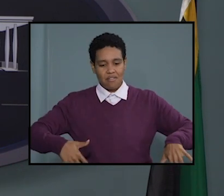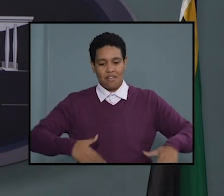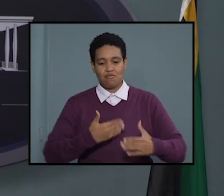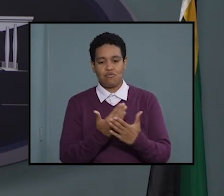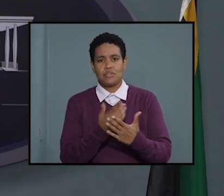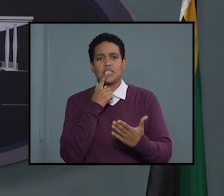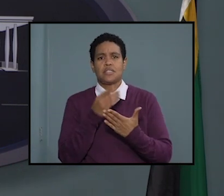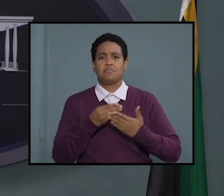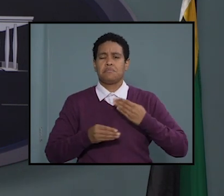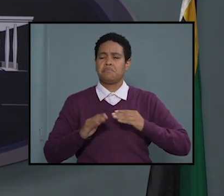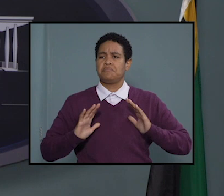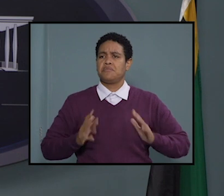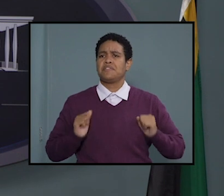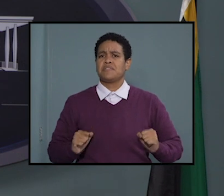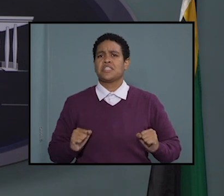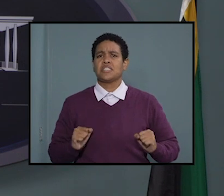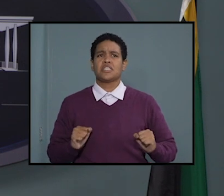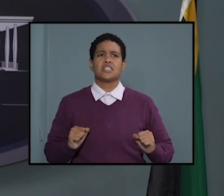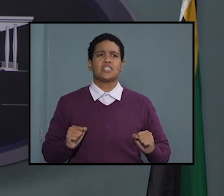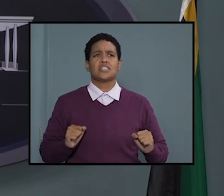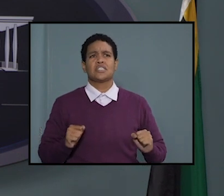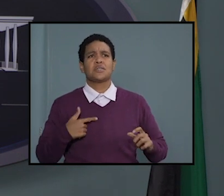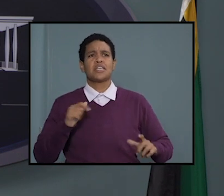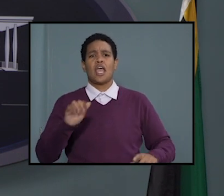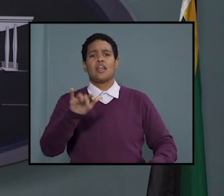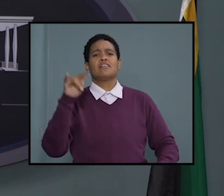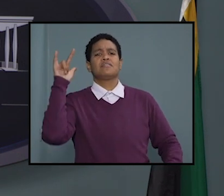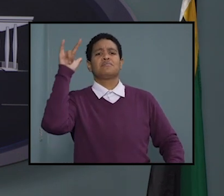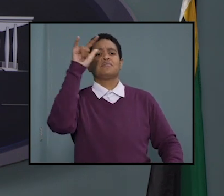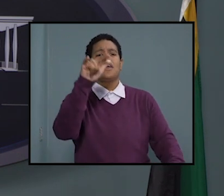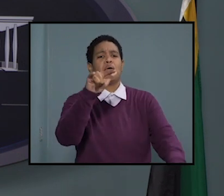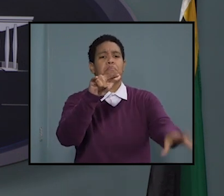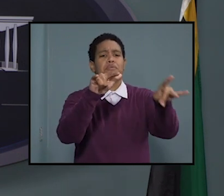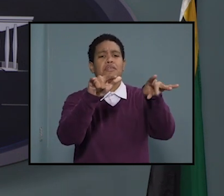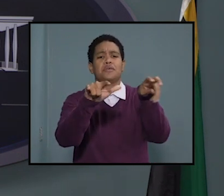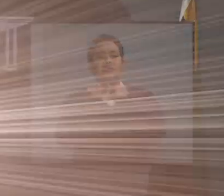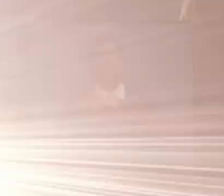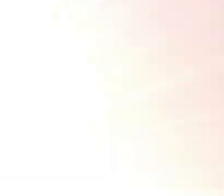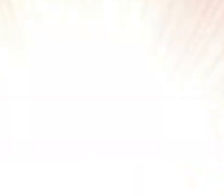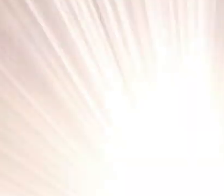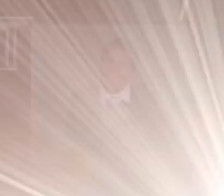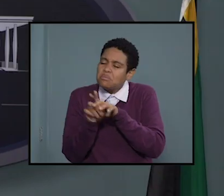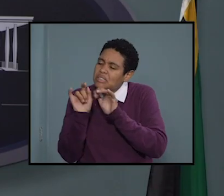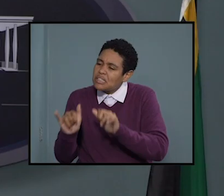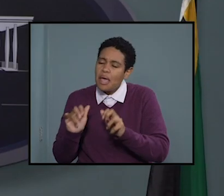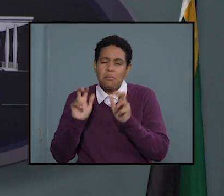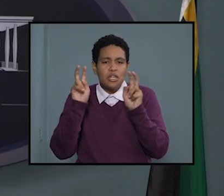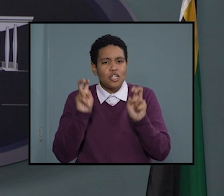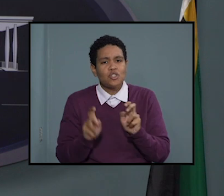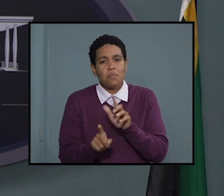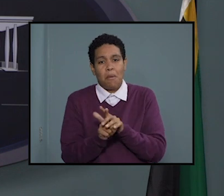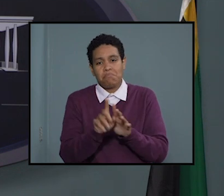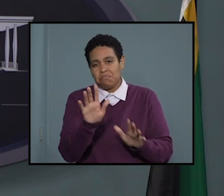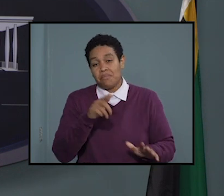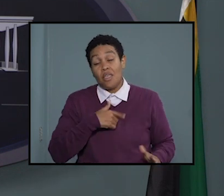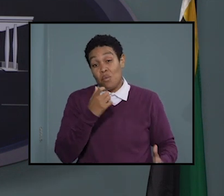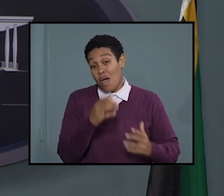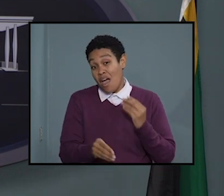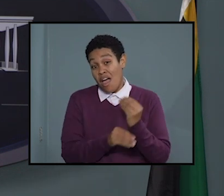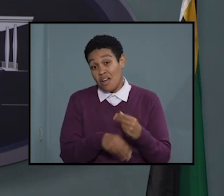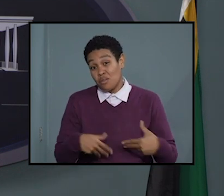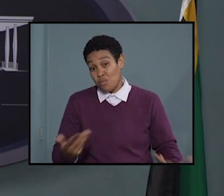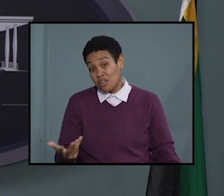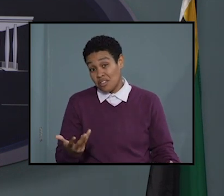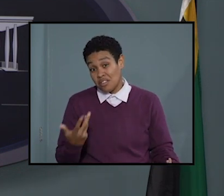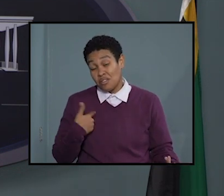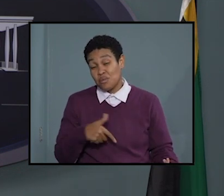economic state and a state of airlift capacity to do this, and we're not alone. I want to also add that we have